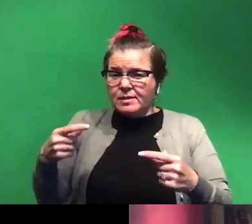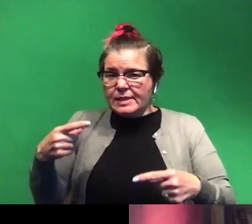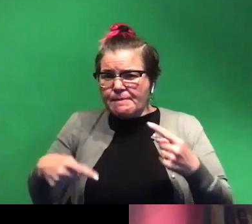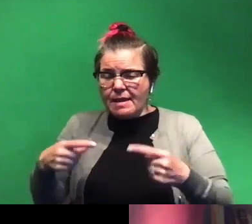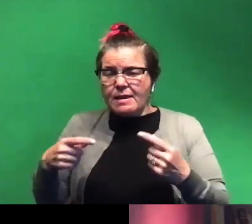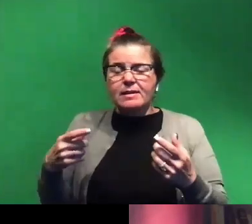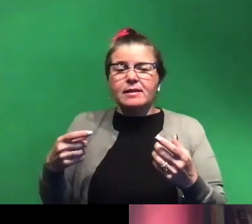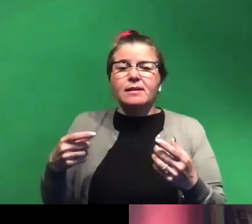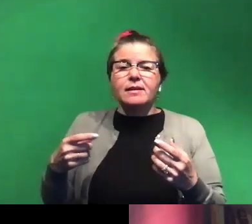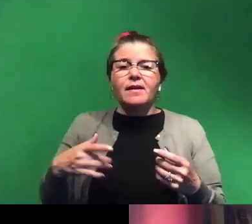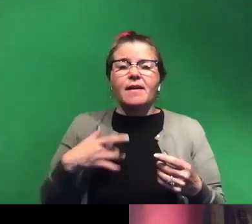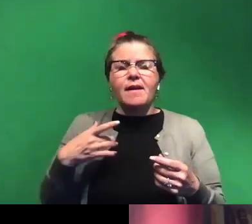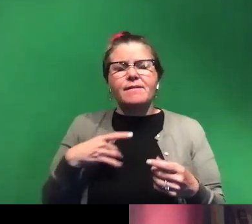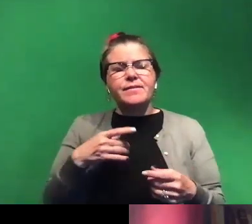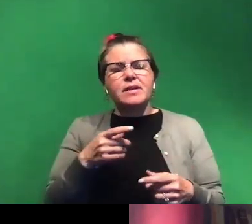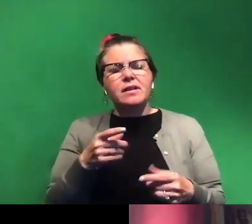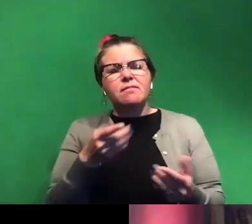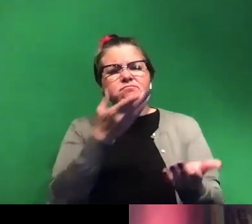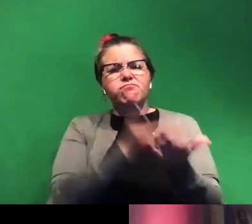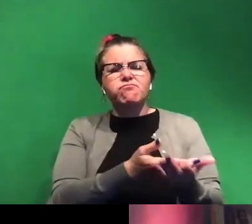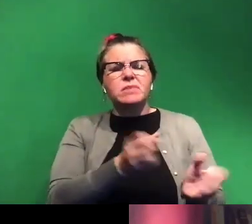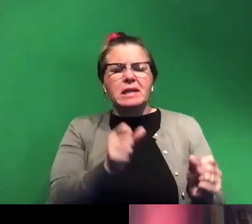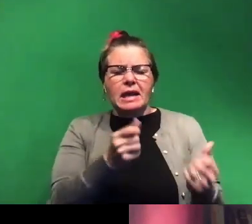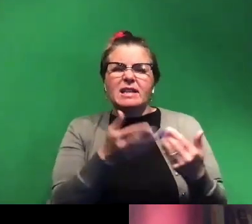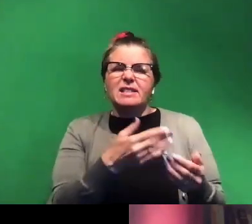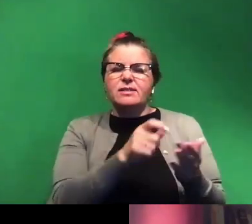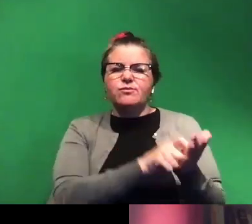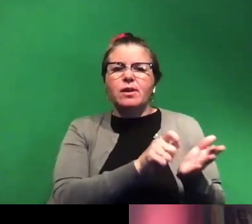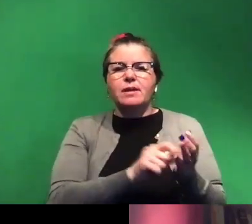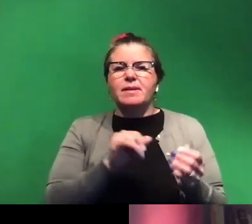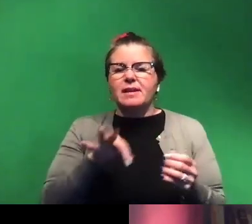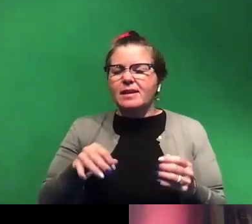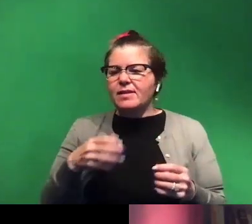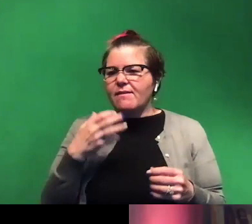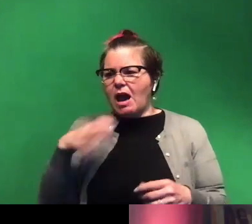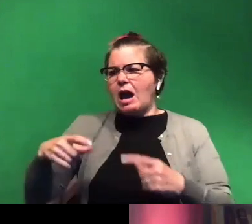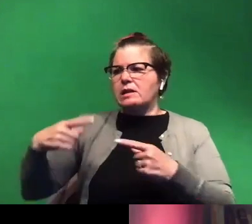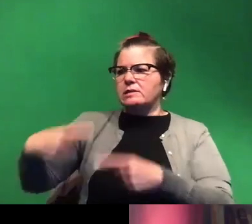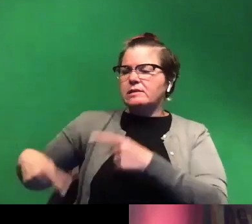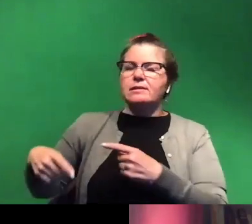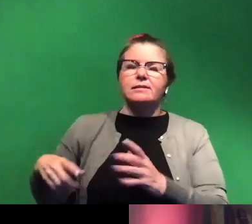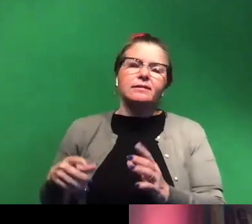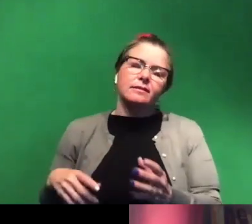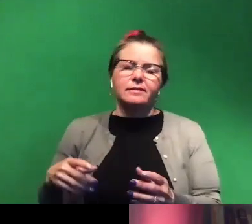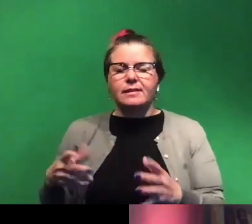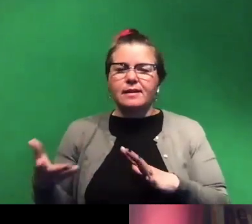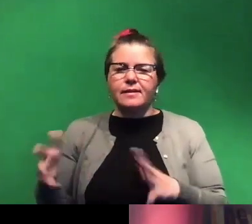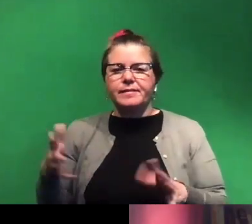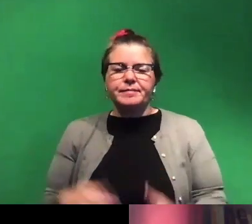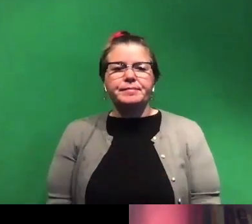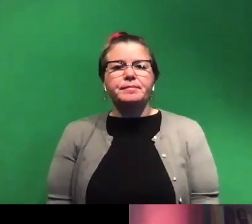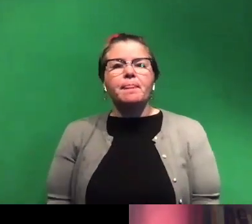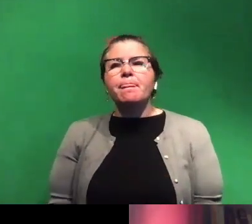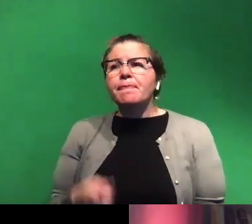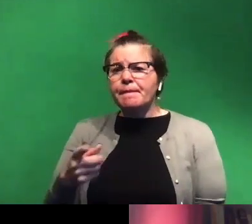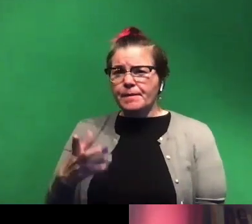something's relatively solid, it's easy to write about. But if it's contentious, that's where a lot of that comes into play. Right. So do you get a lot